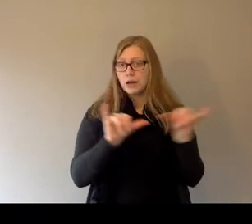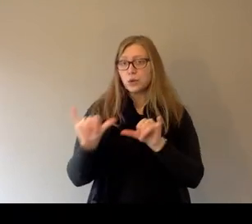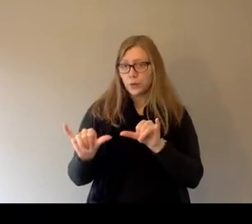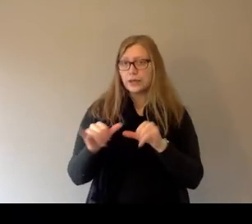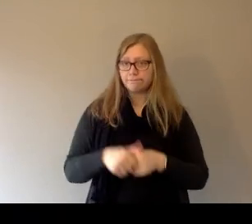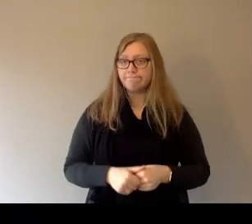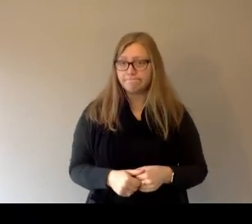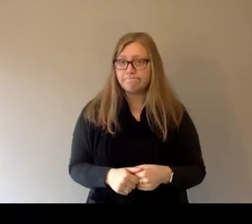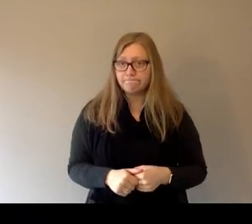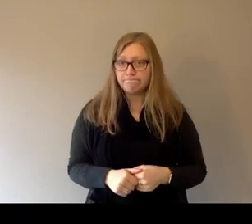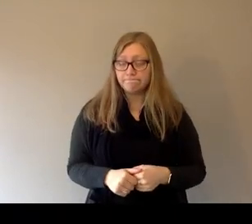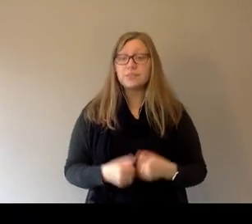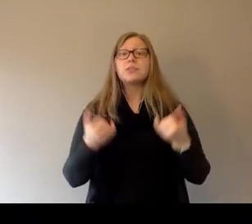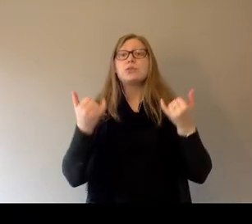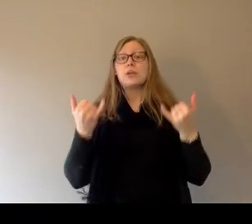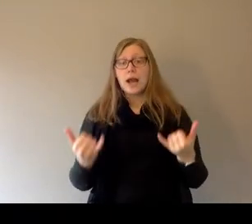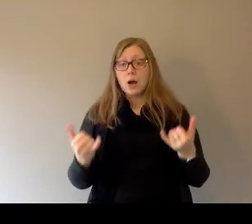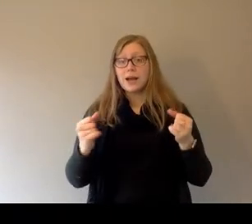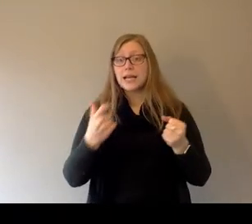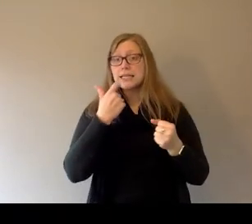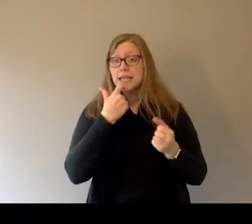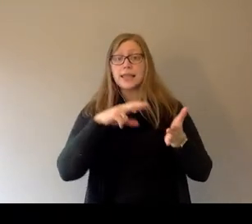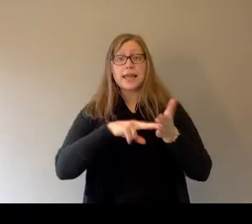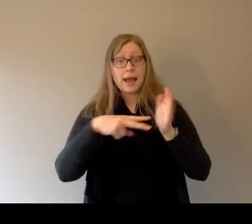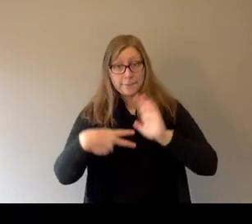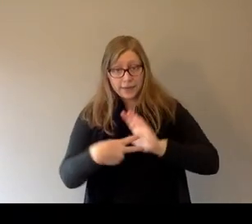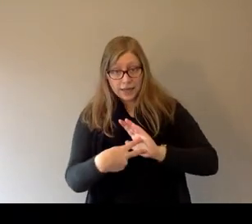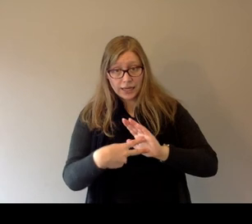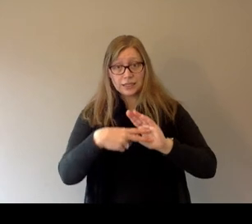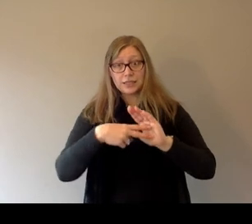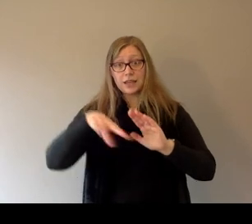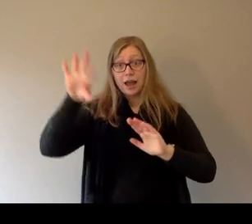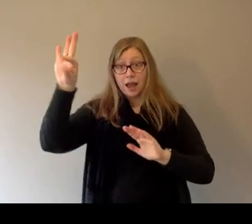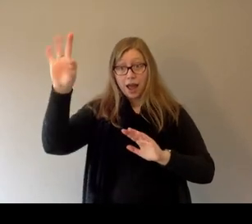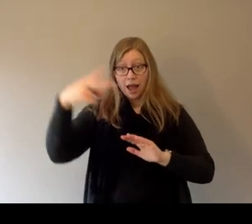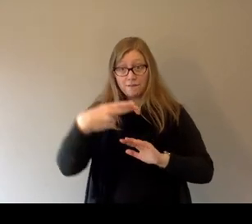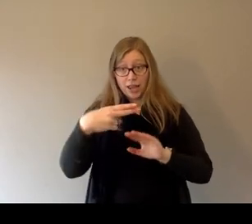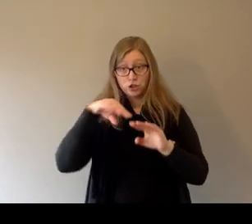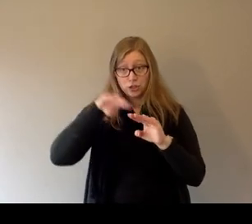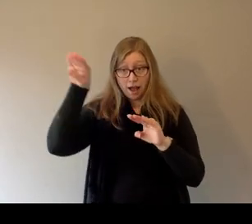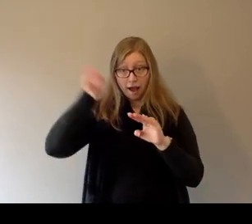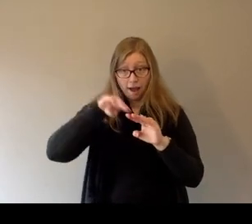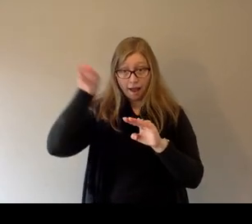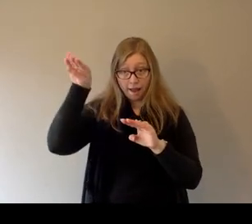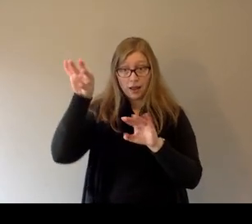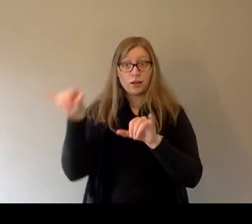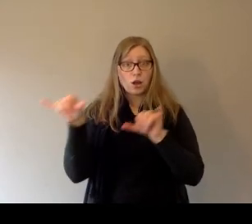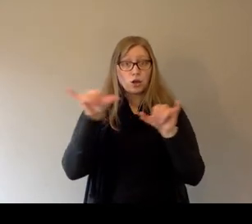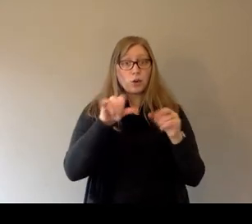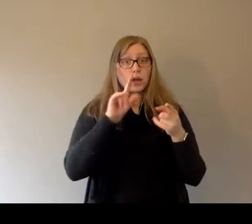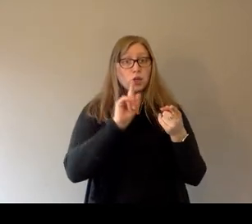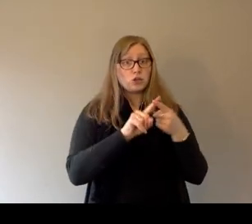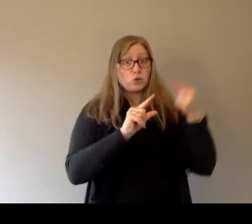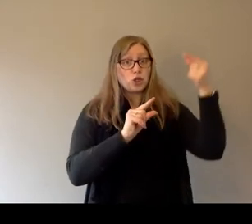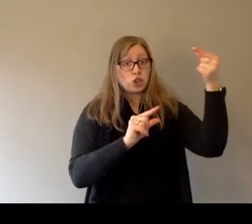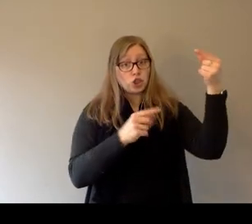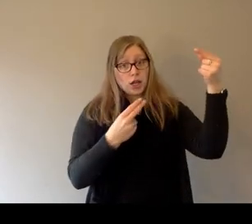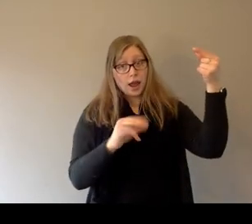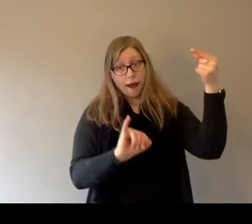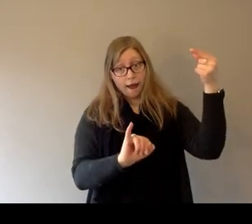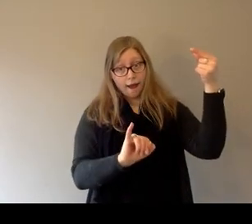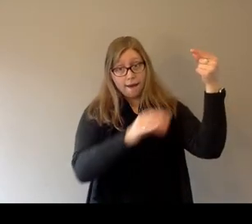congruent. So now I can say, well, that means FH is going to be congruent to